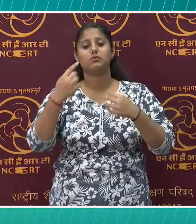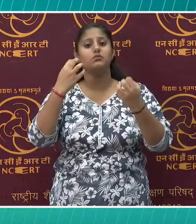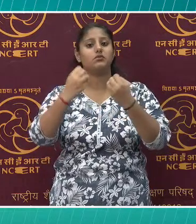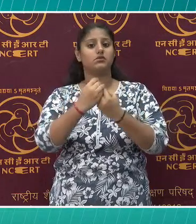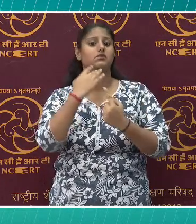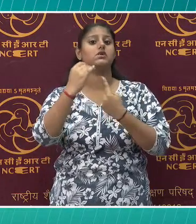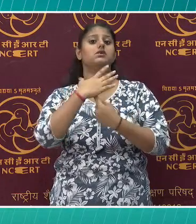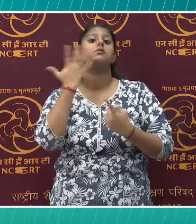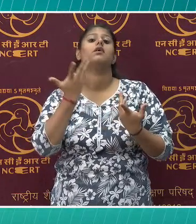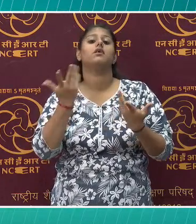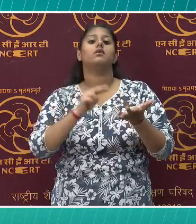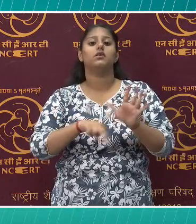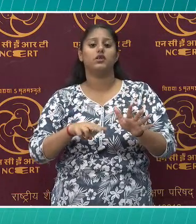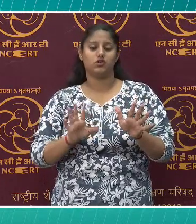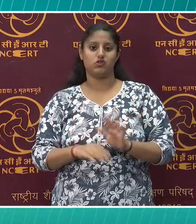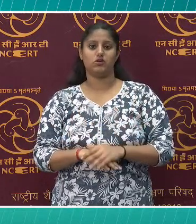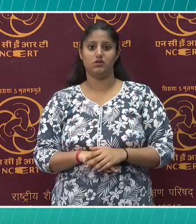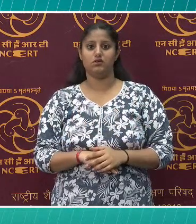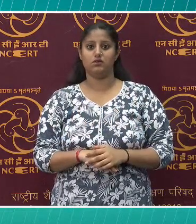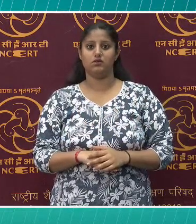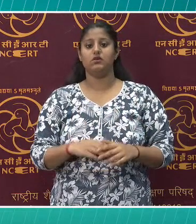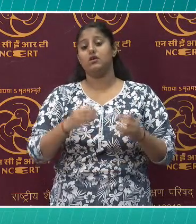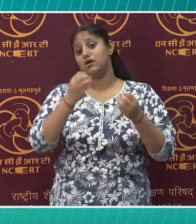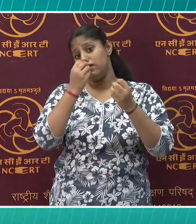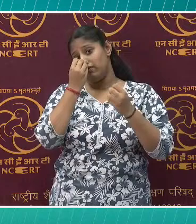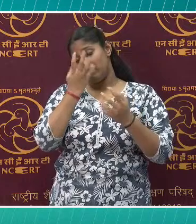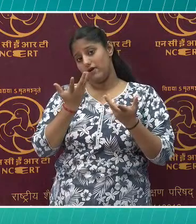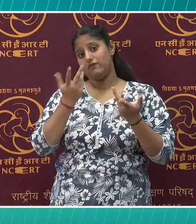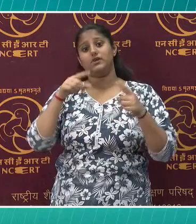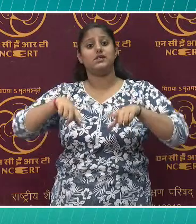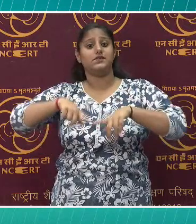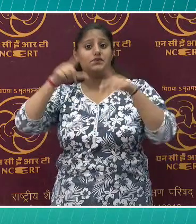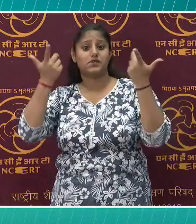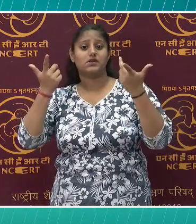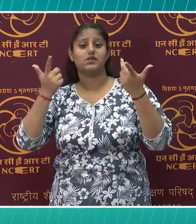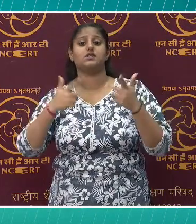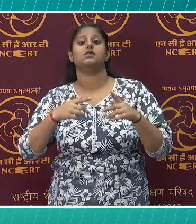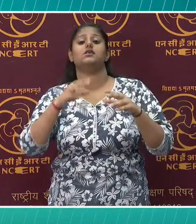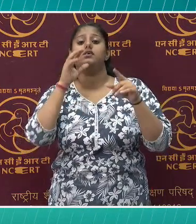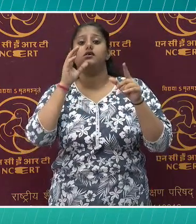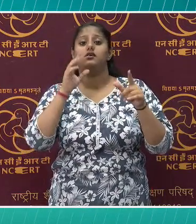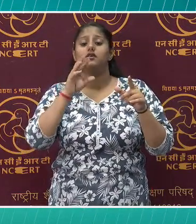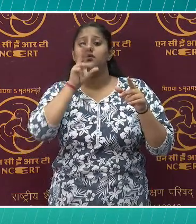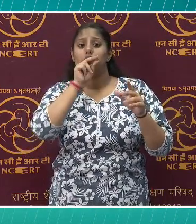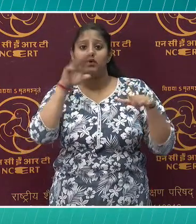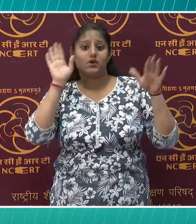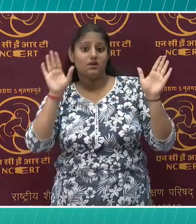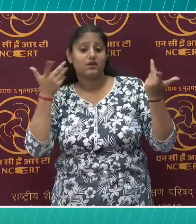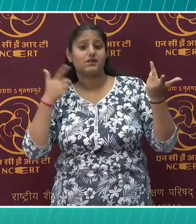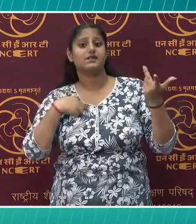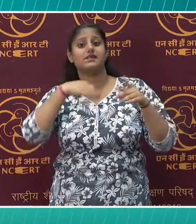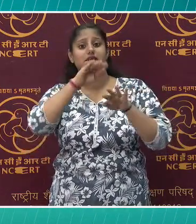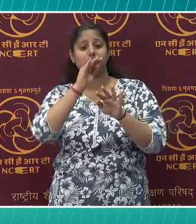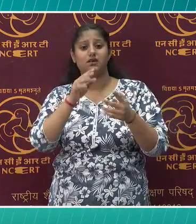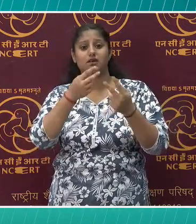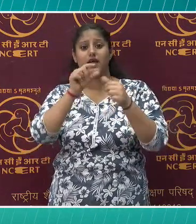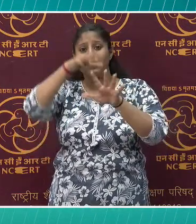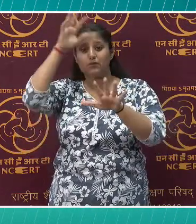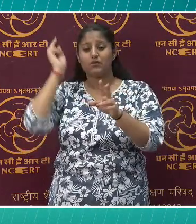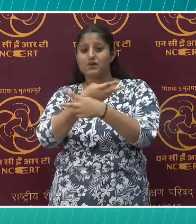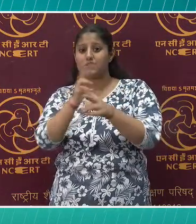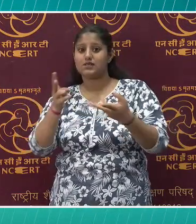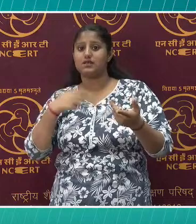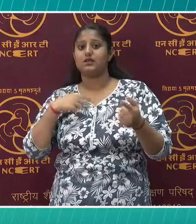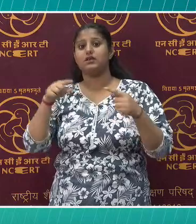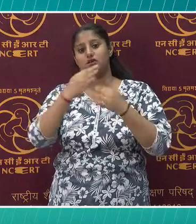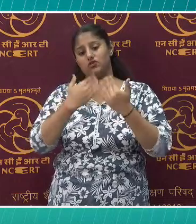If you don't show them the nature, the flowers, the trees, the trunk of a tree, the bird chirping, the bamboo tree, the children are really